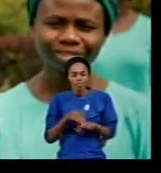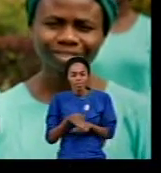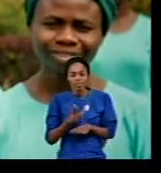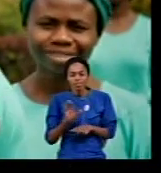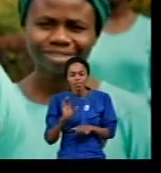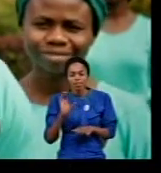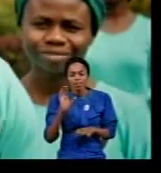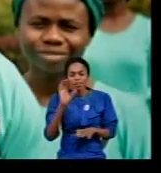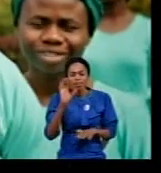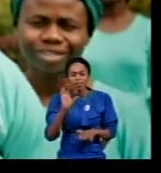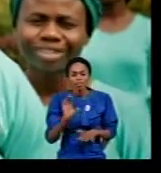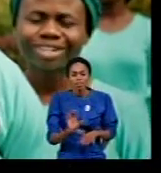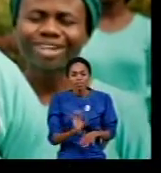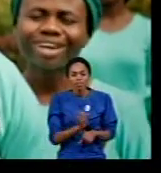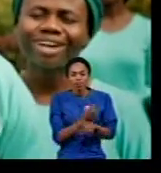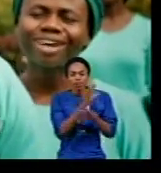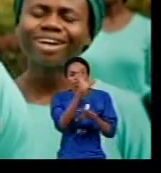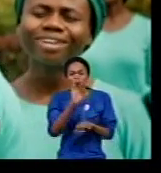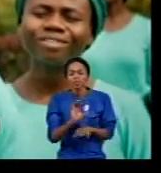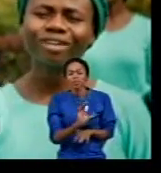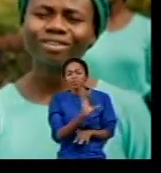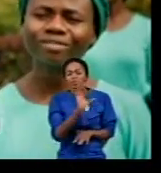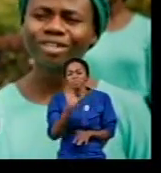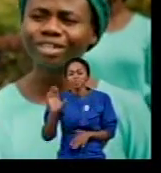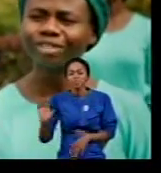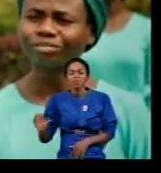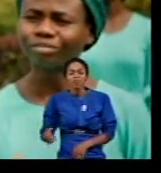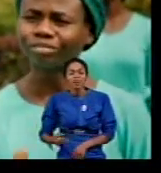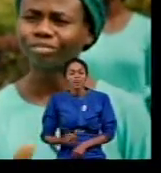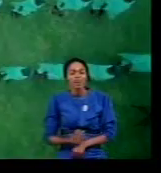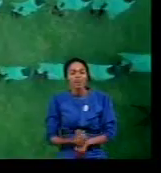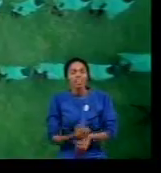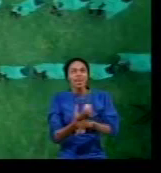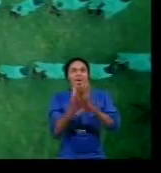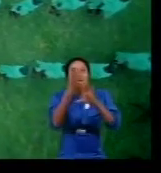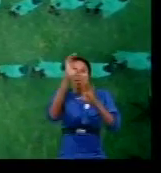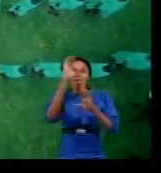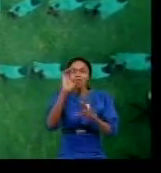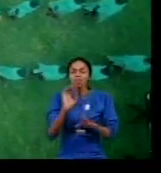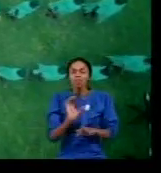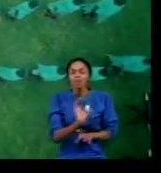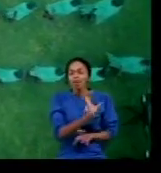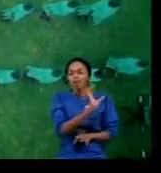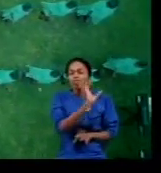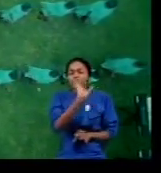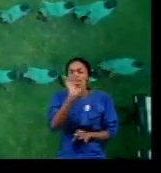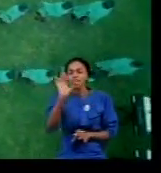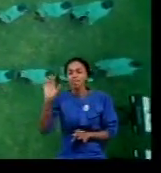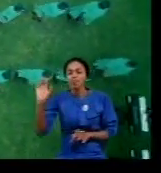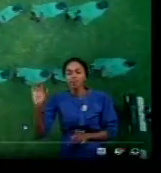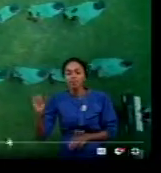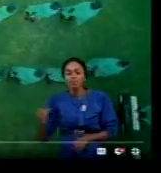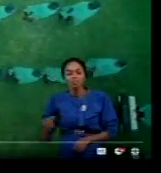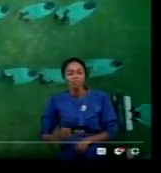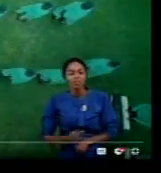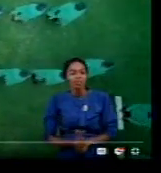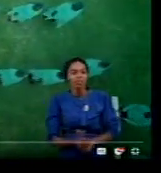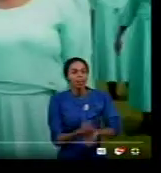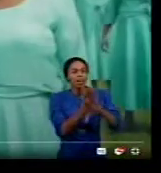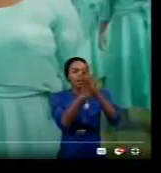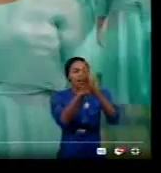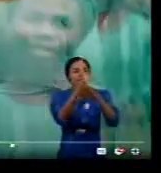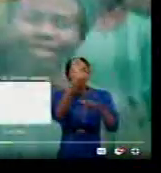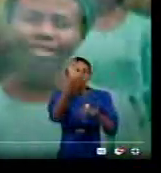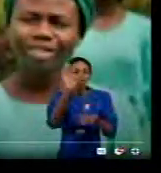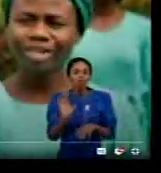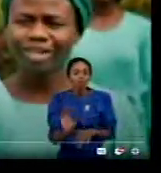their sins. We tell them this in the way of the Lord, the way of repentance, and the way of righteousness, the way of presentation. They come out